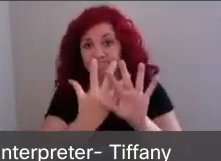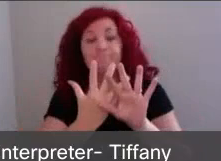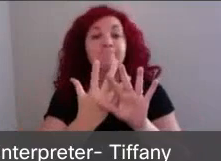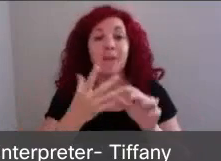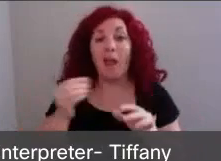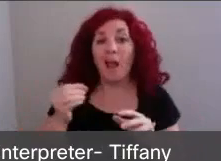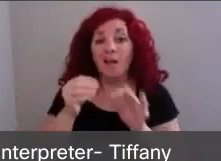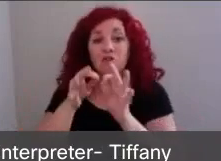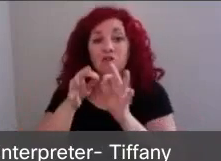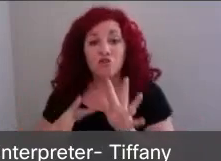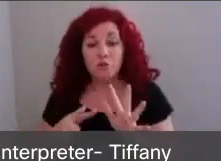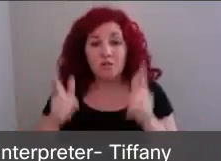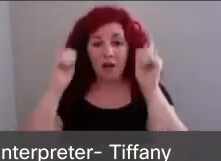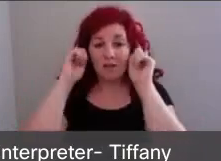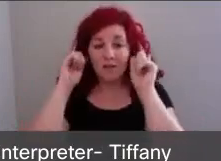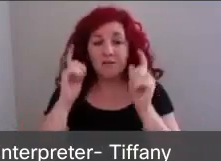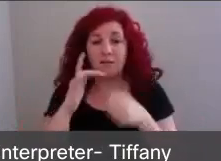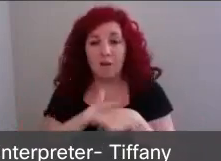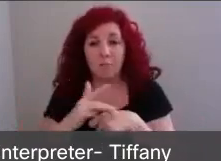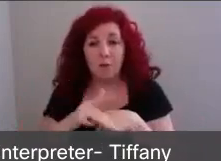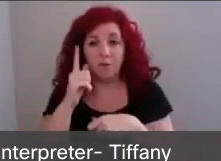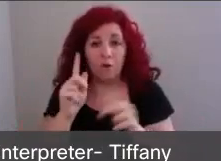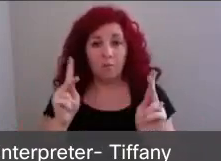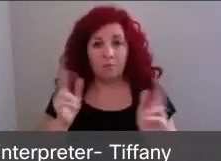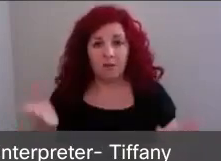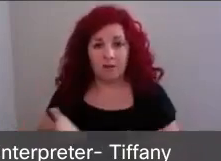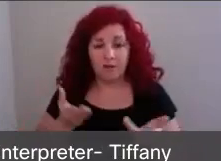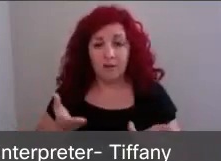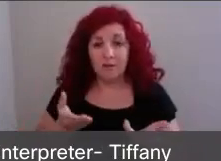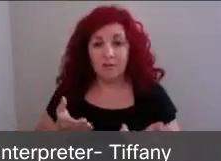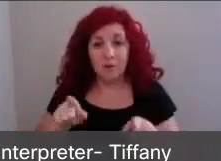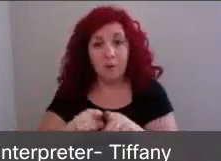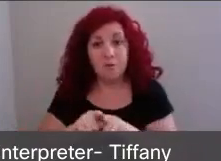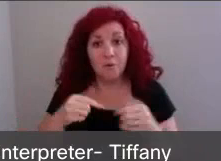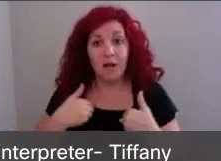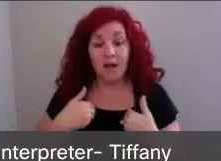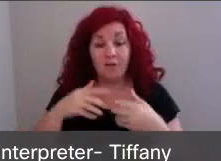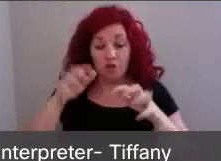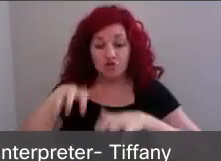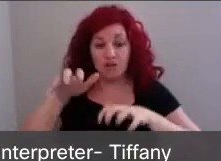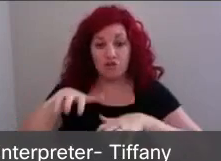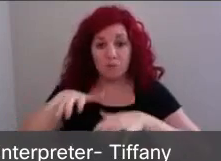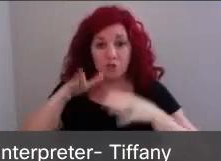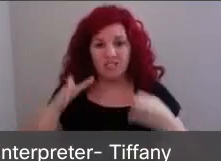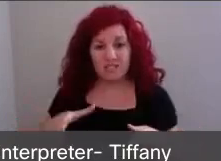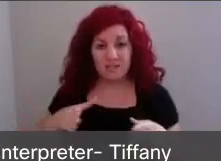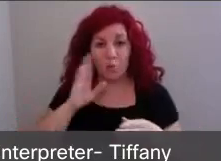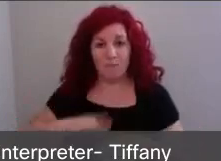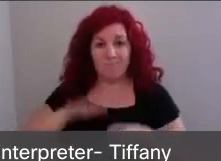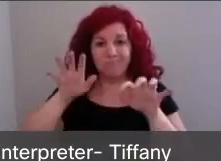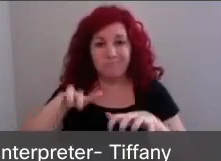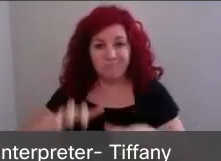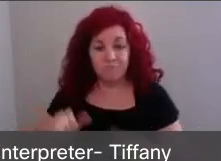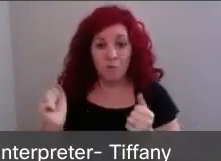we have interpreters and headsets available for those in attendance. We also have a transcriptionist who will be transcribing